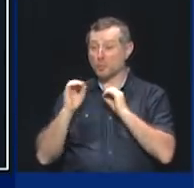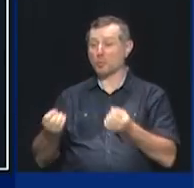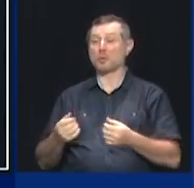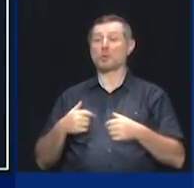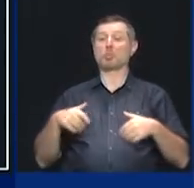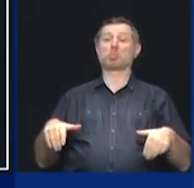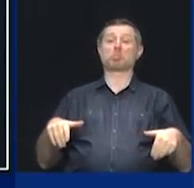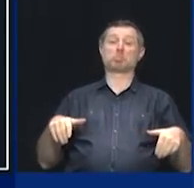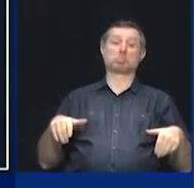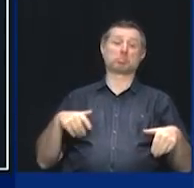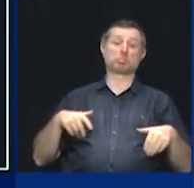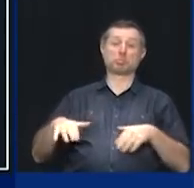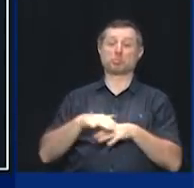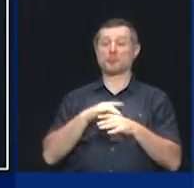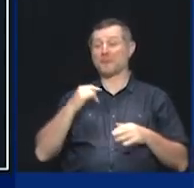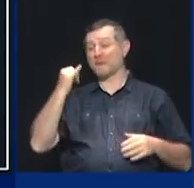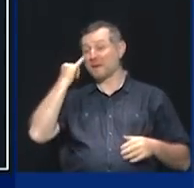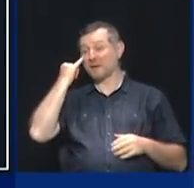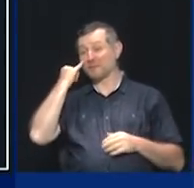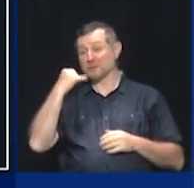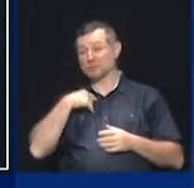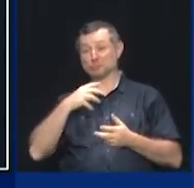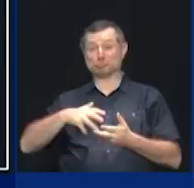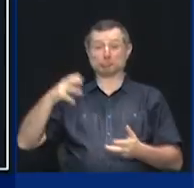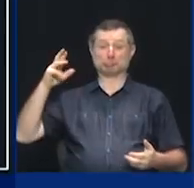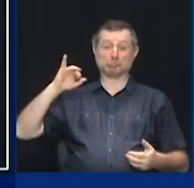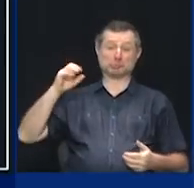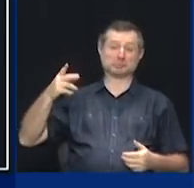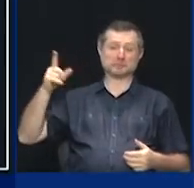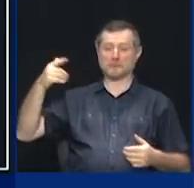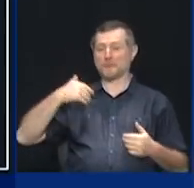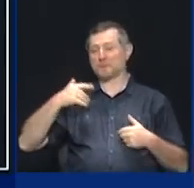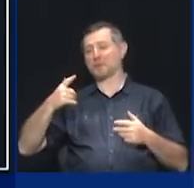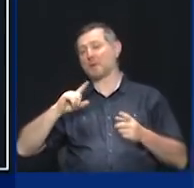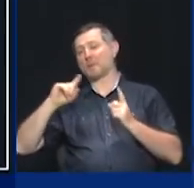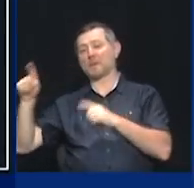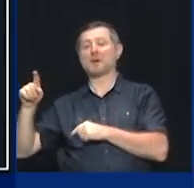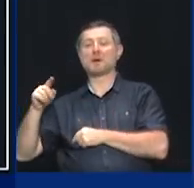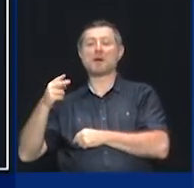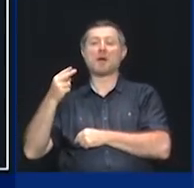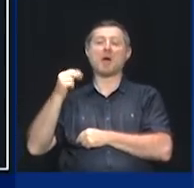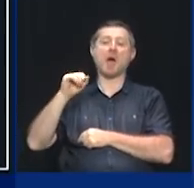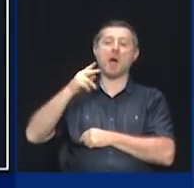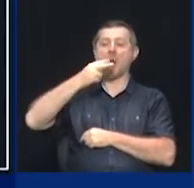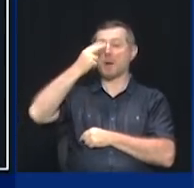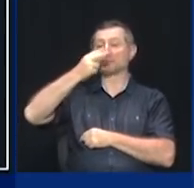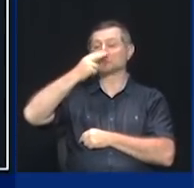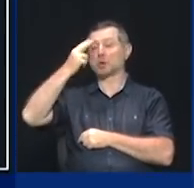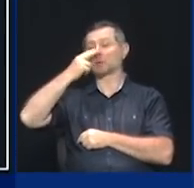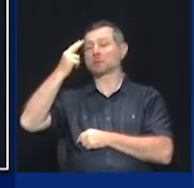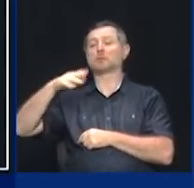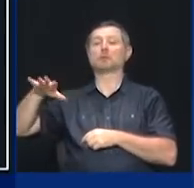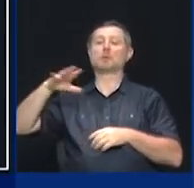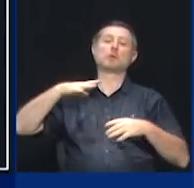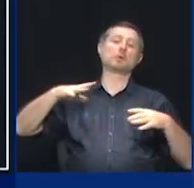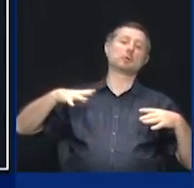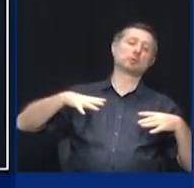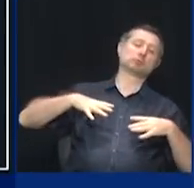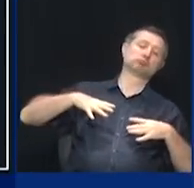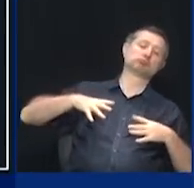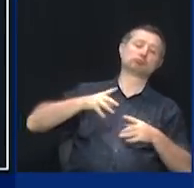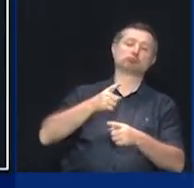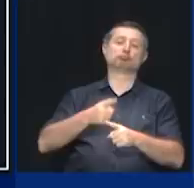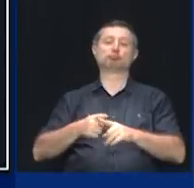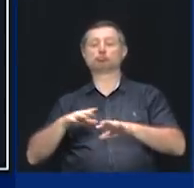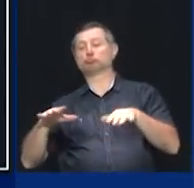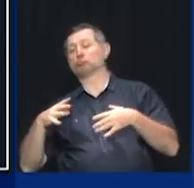If you're rich, well, then you went out to the Hamptons. Then you went out to the Hudson Valley. Then your parents took you to